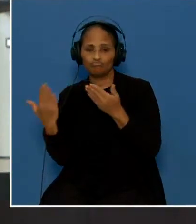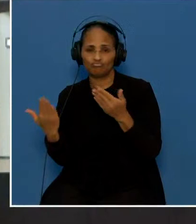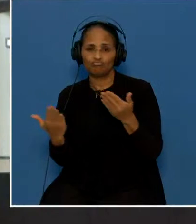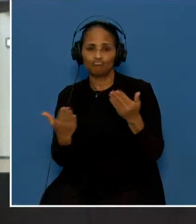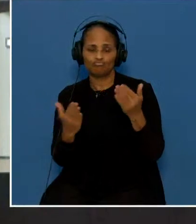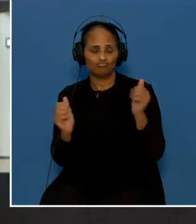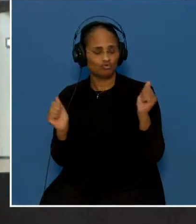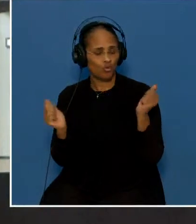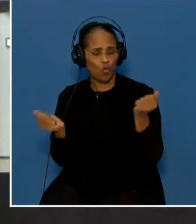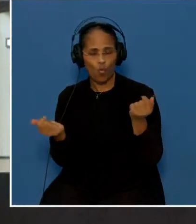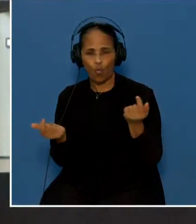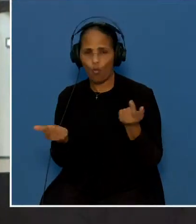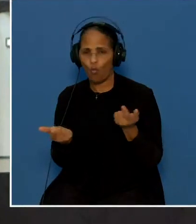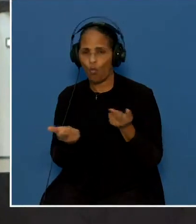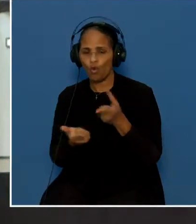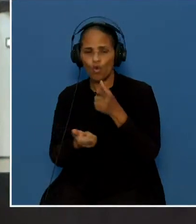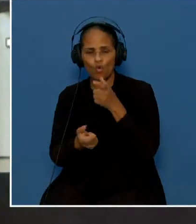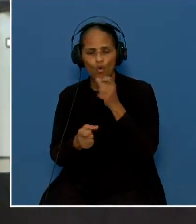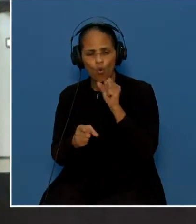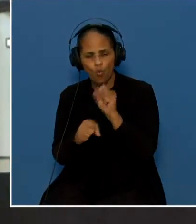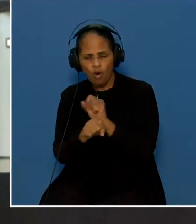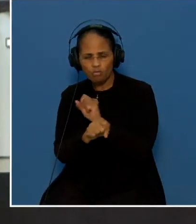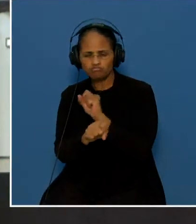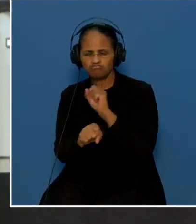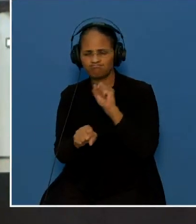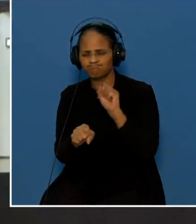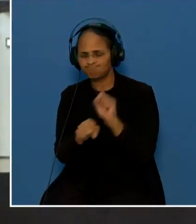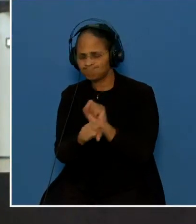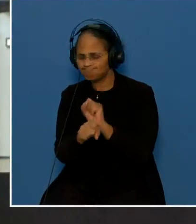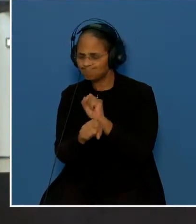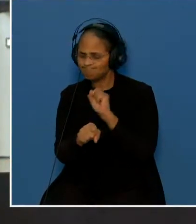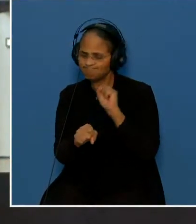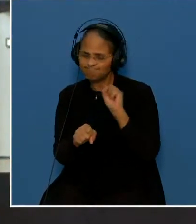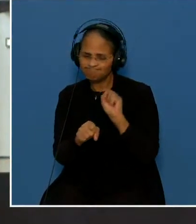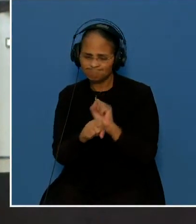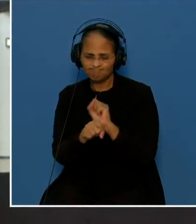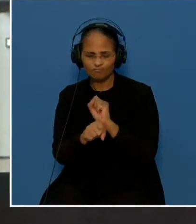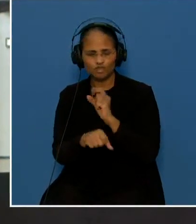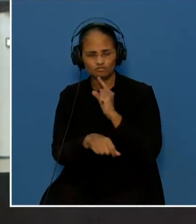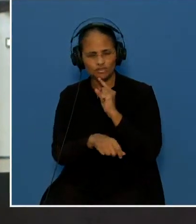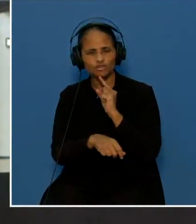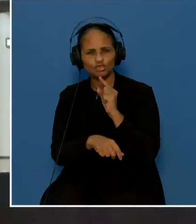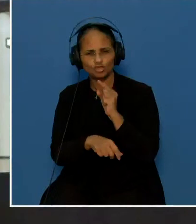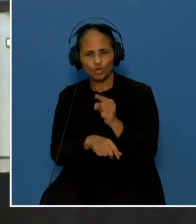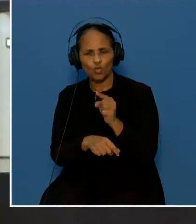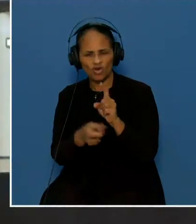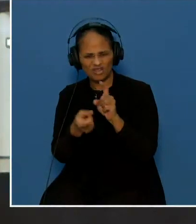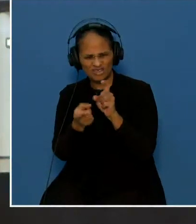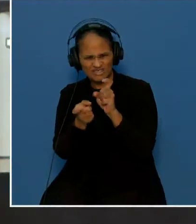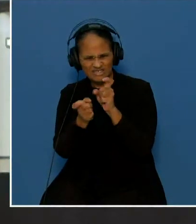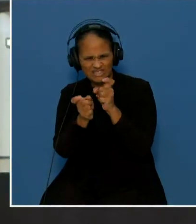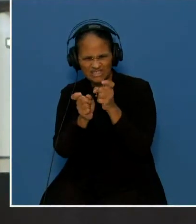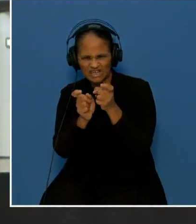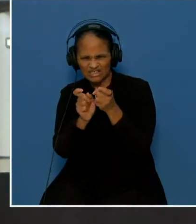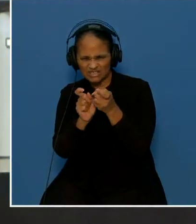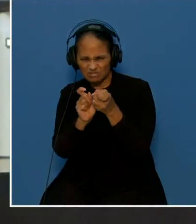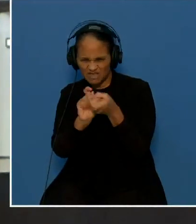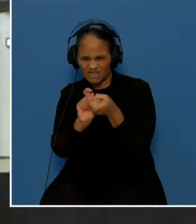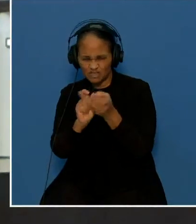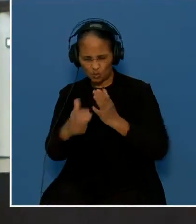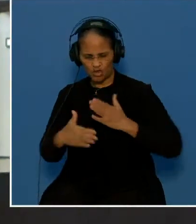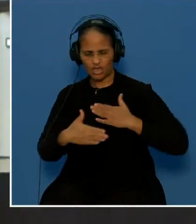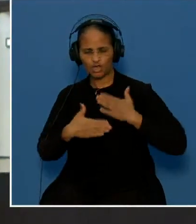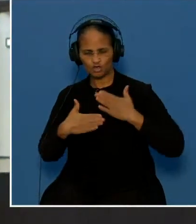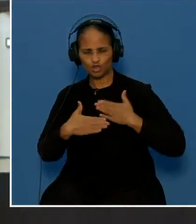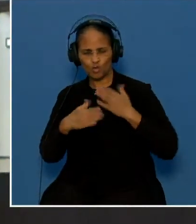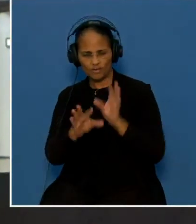to everyone who worked hard to make this adjustment so that we could enjoy